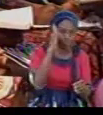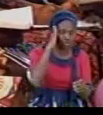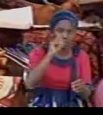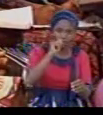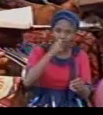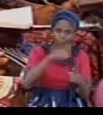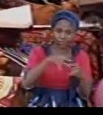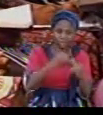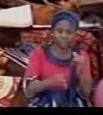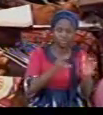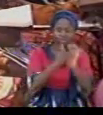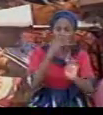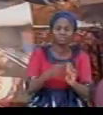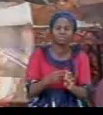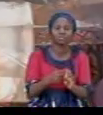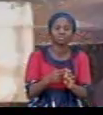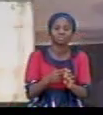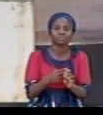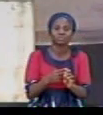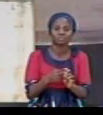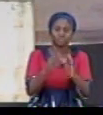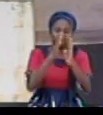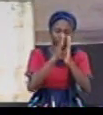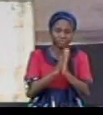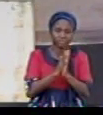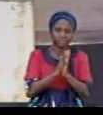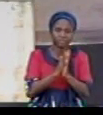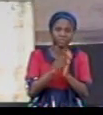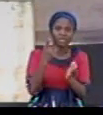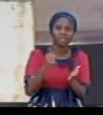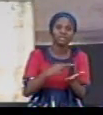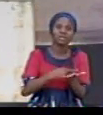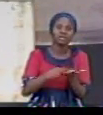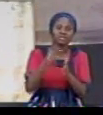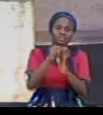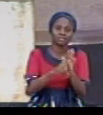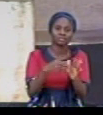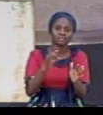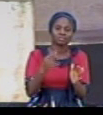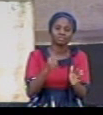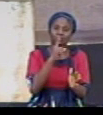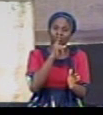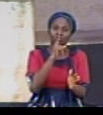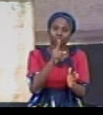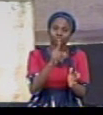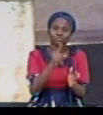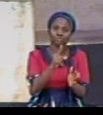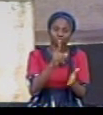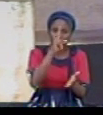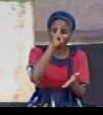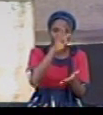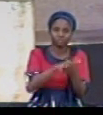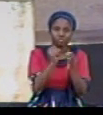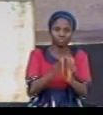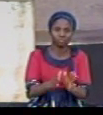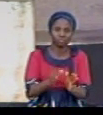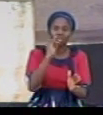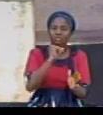Jesus' name. The righteousness of the true believer is not a